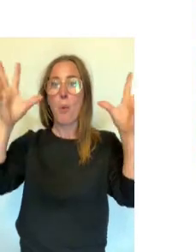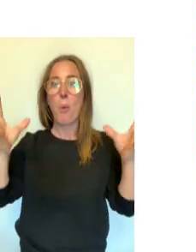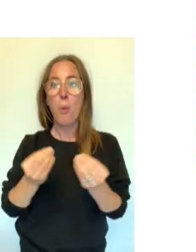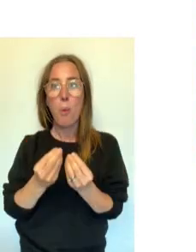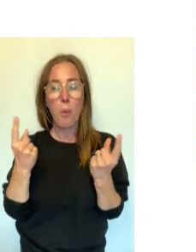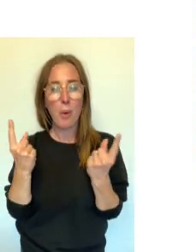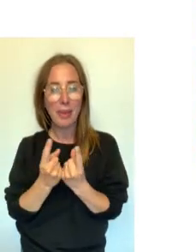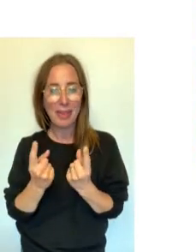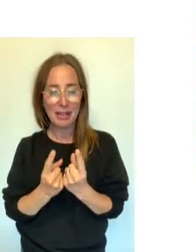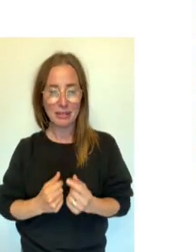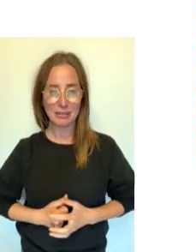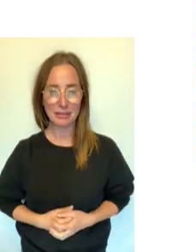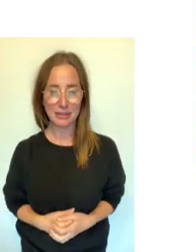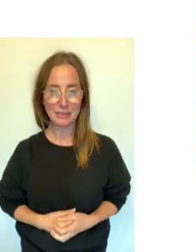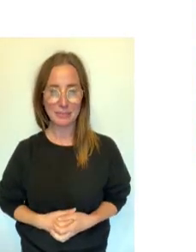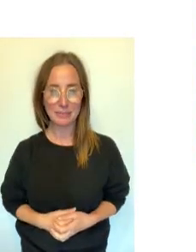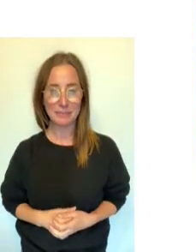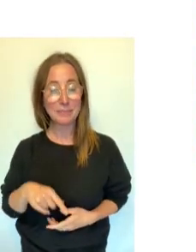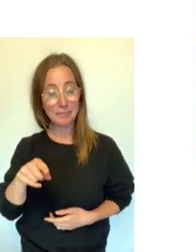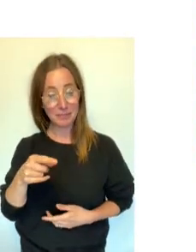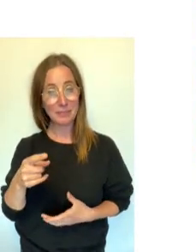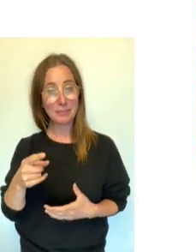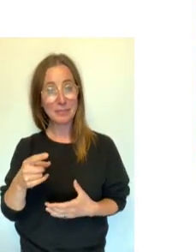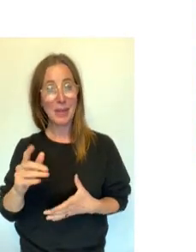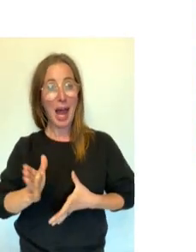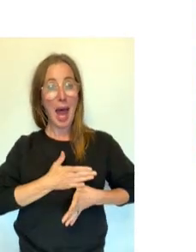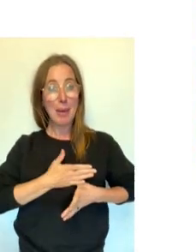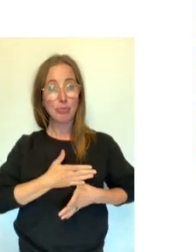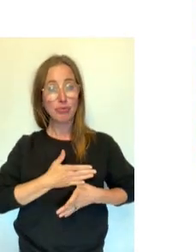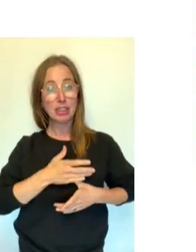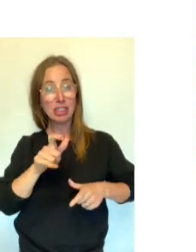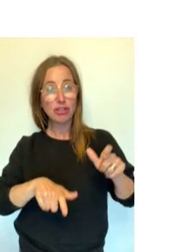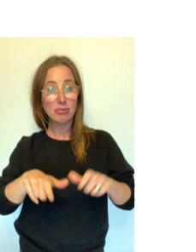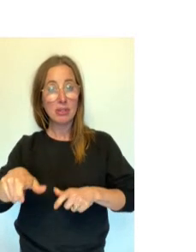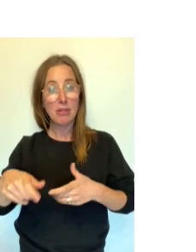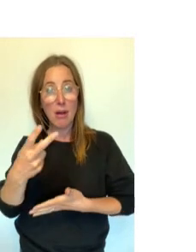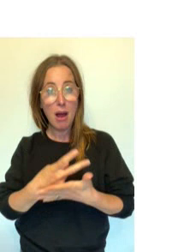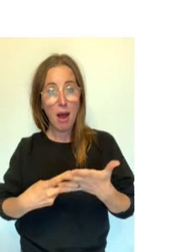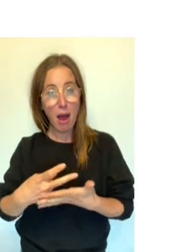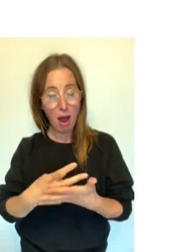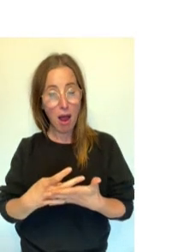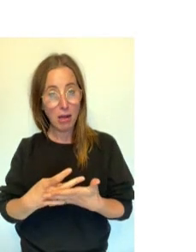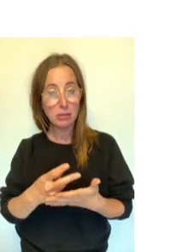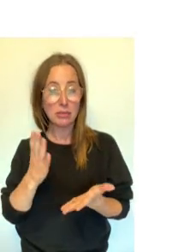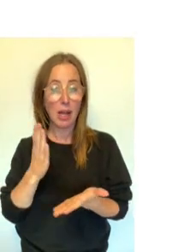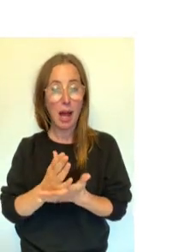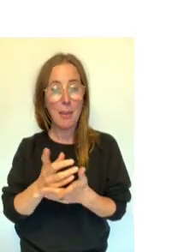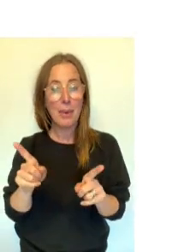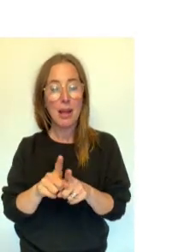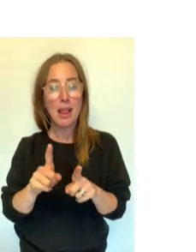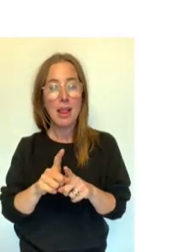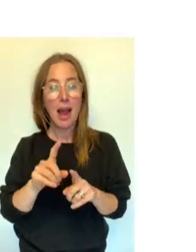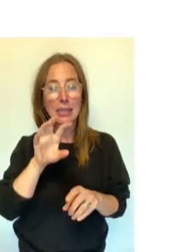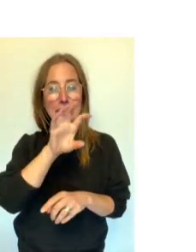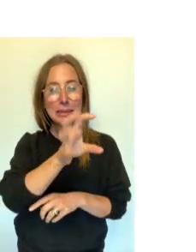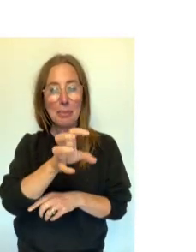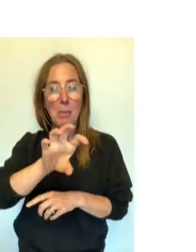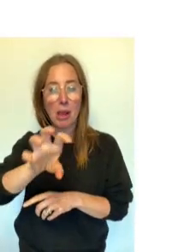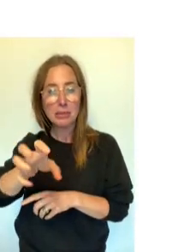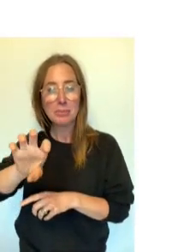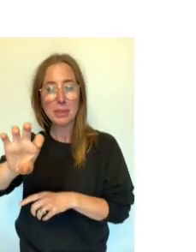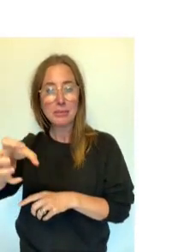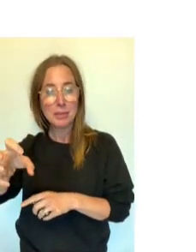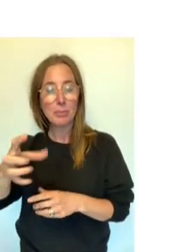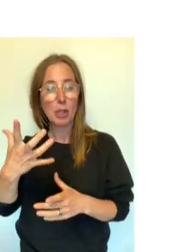Aboriginal art has an iconography which has symbols for all the things that were important in the lives of people living off the land in